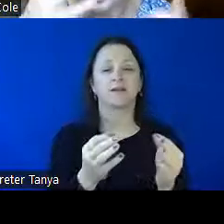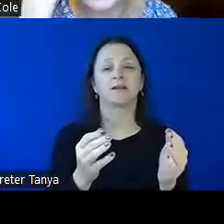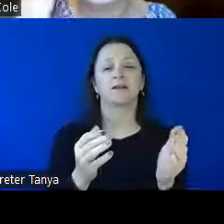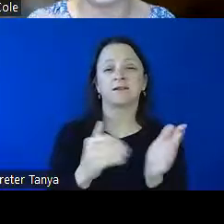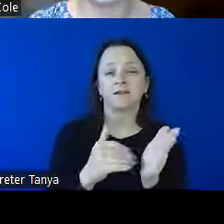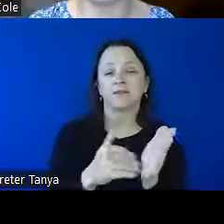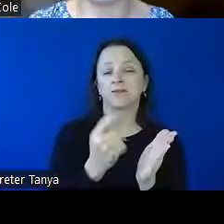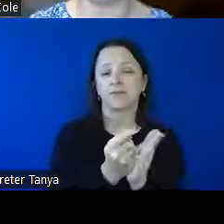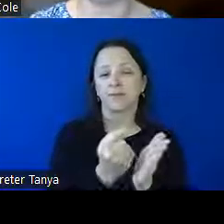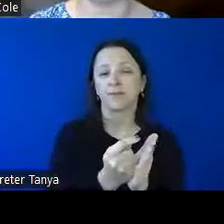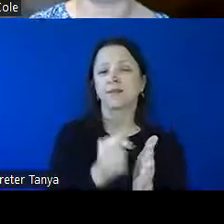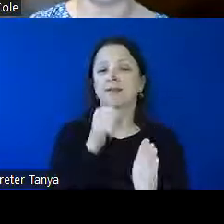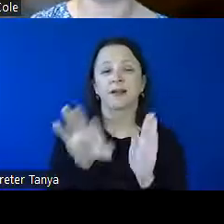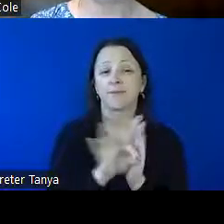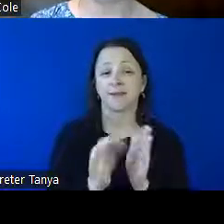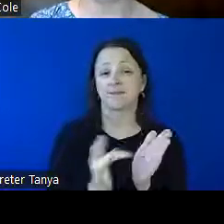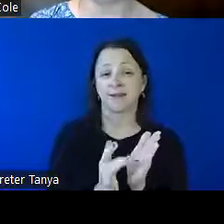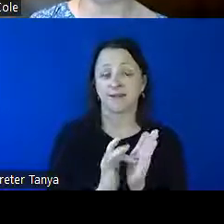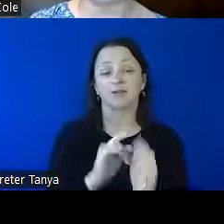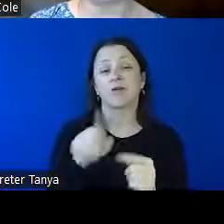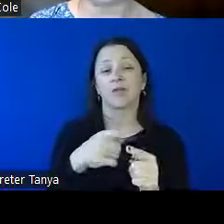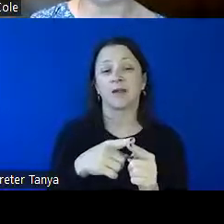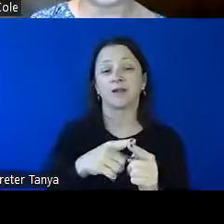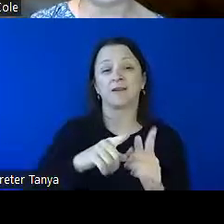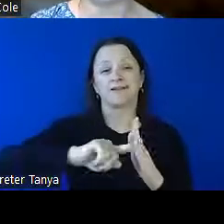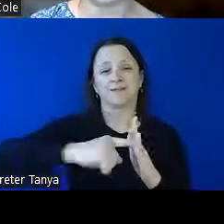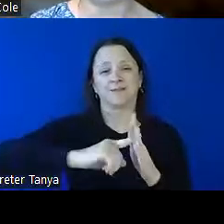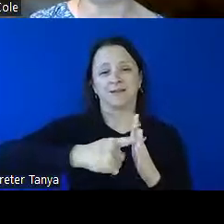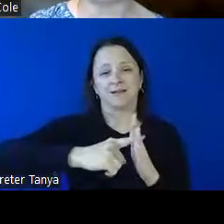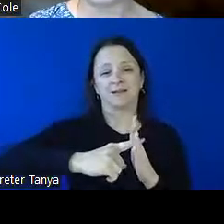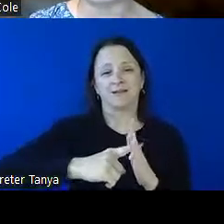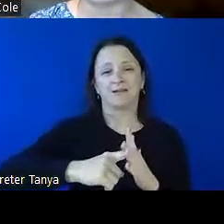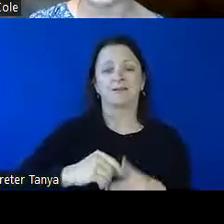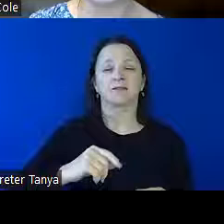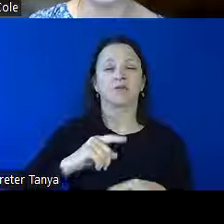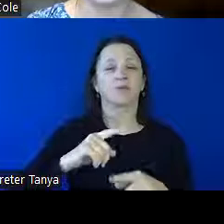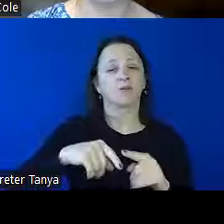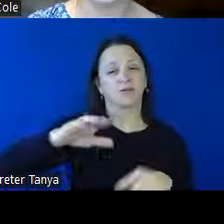choose which medicine to start is the initial point. So when the child is